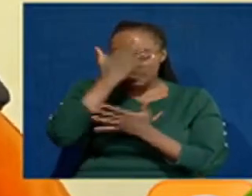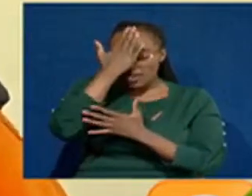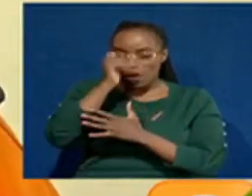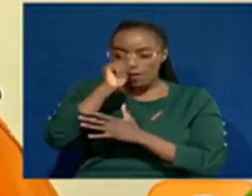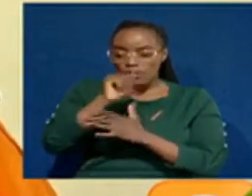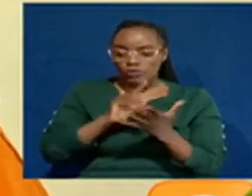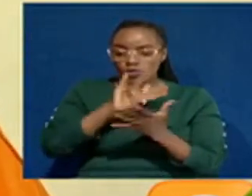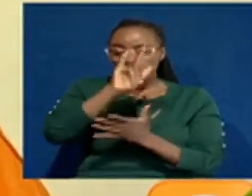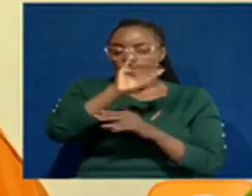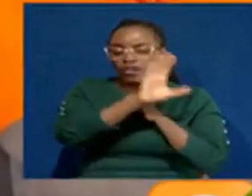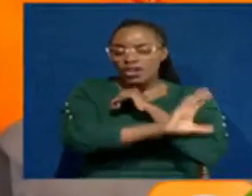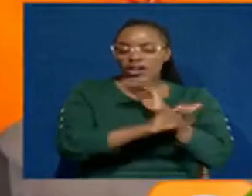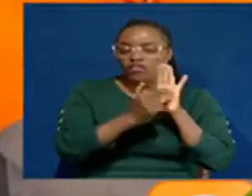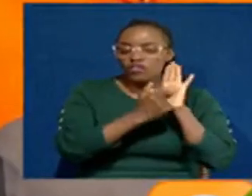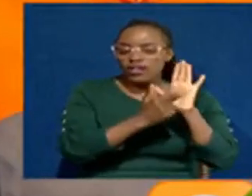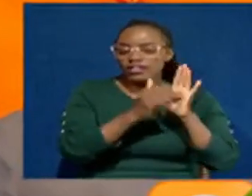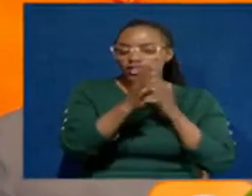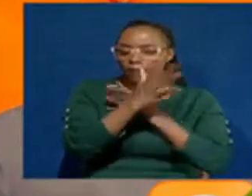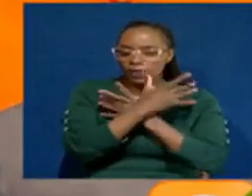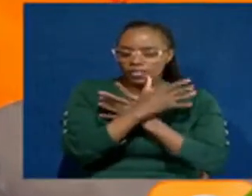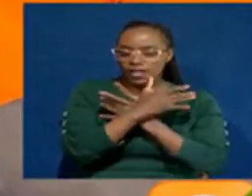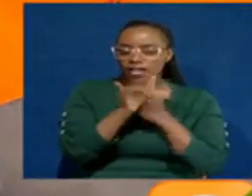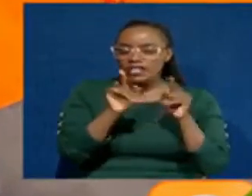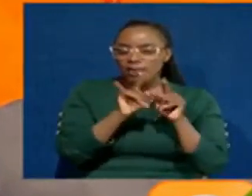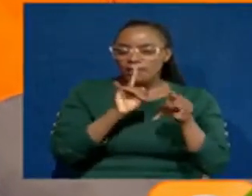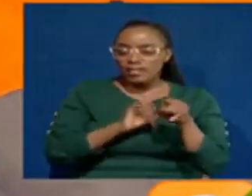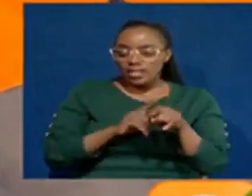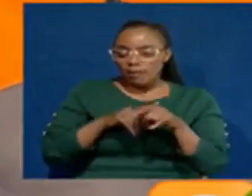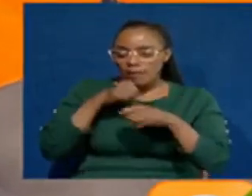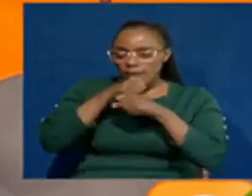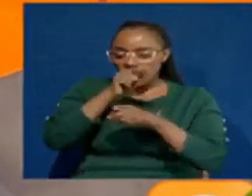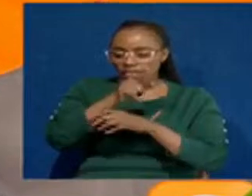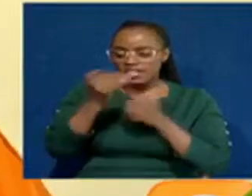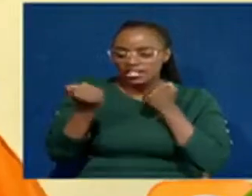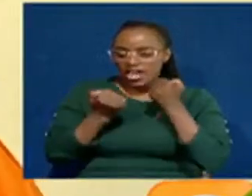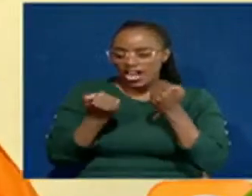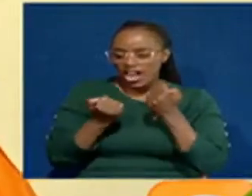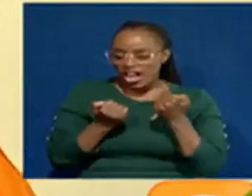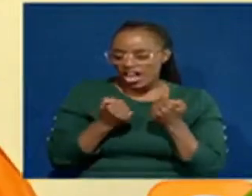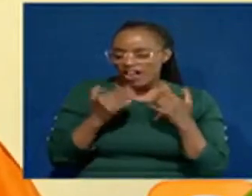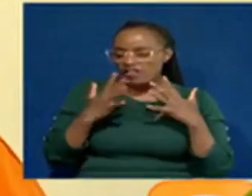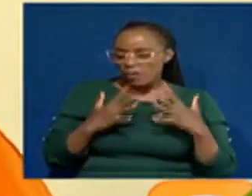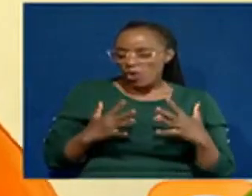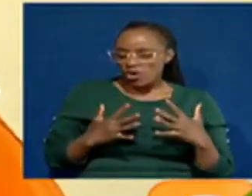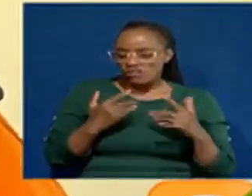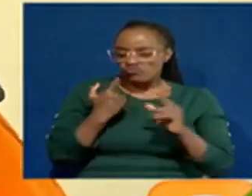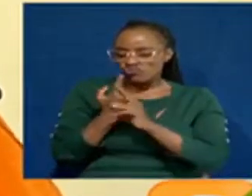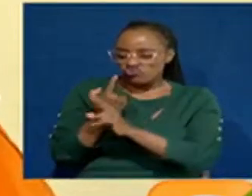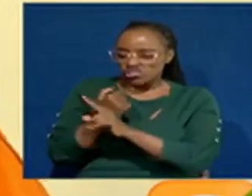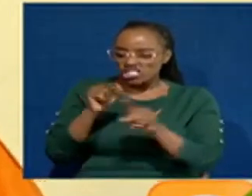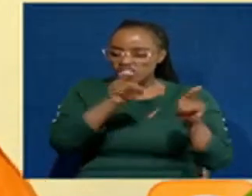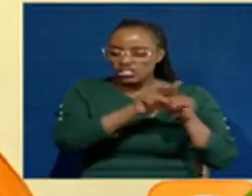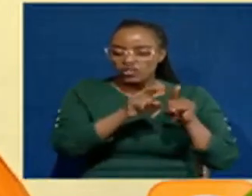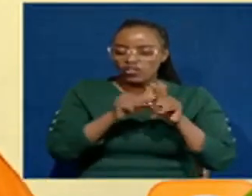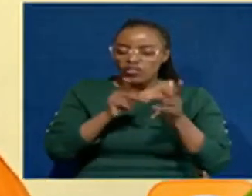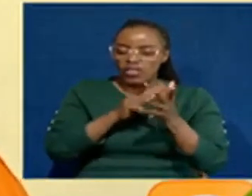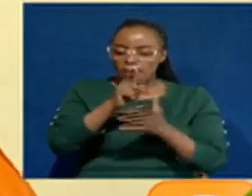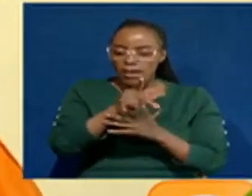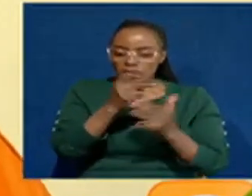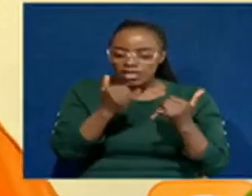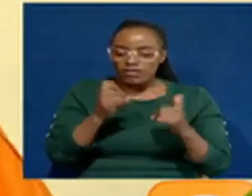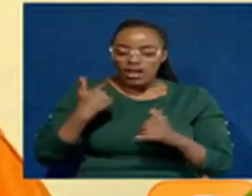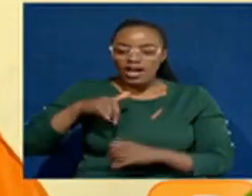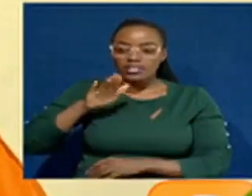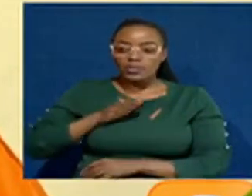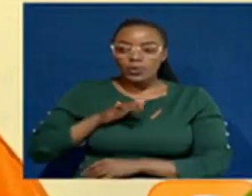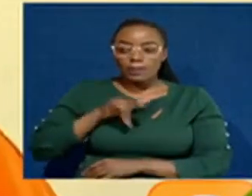to other countries like Germany and weld the body parts of those German vehicles. Kazi ya mikono actually says ndo inalipa na sisi